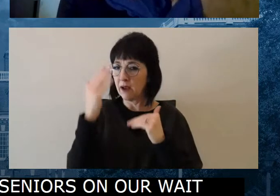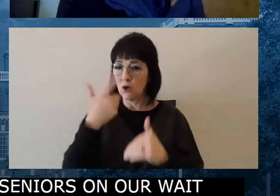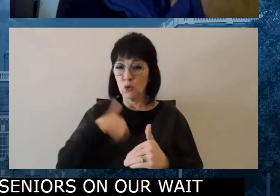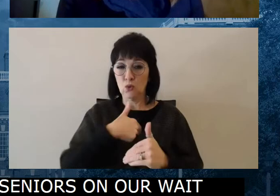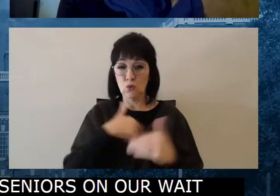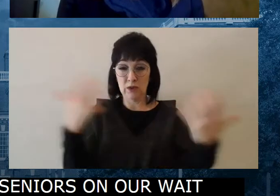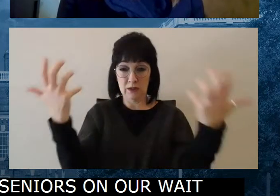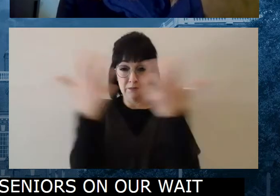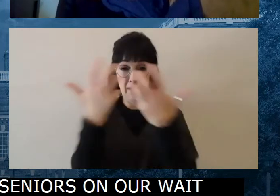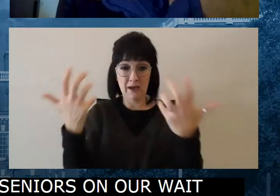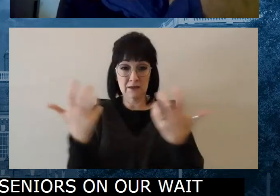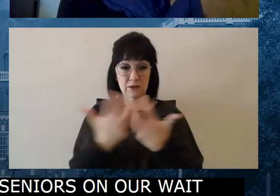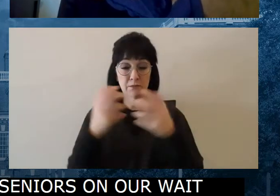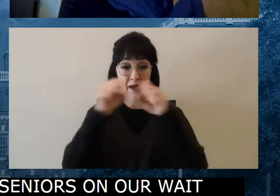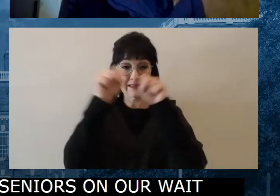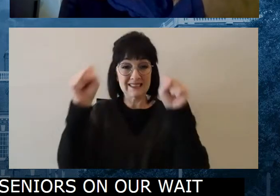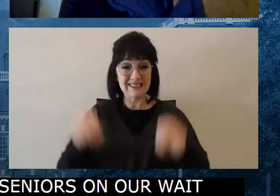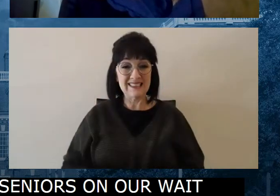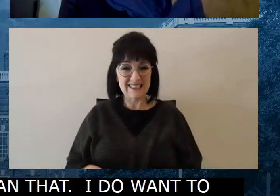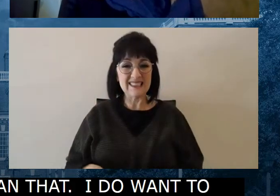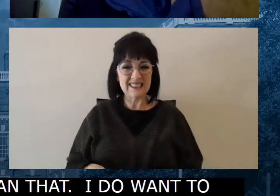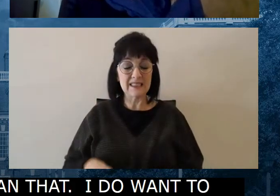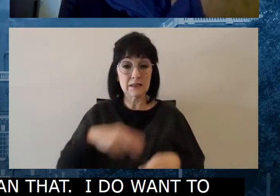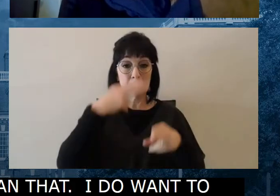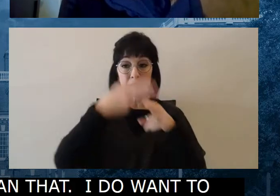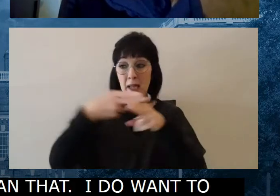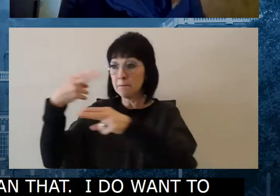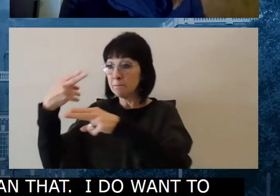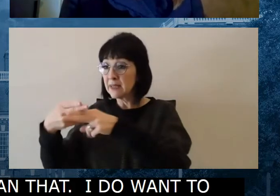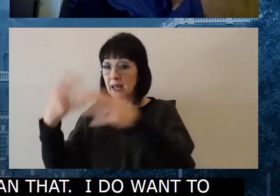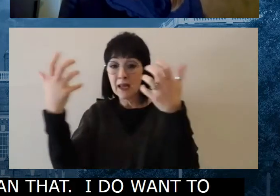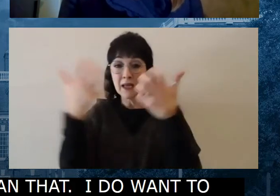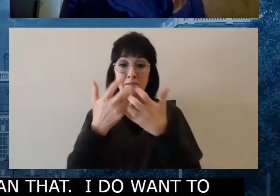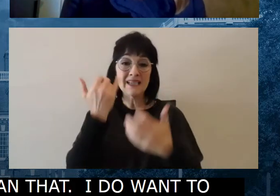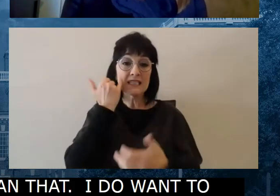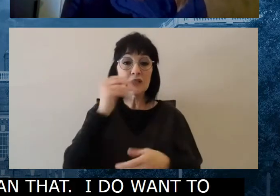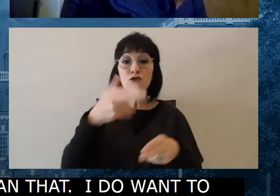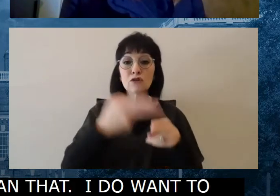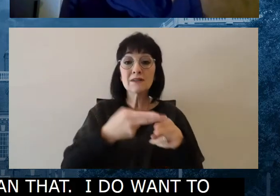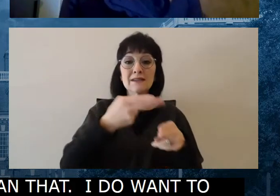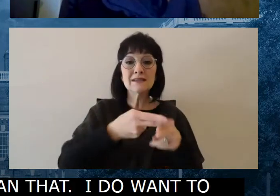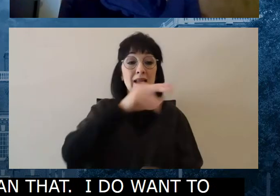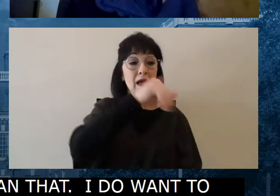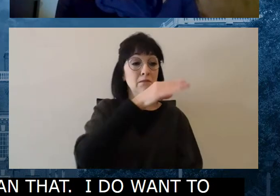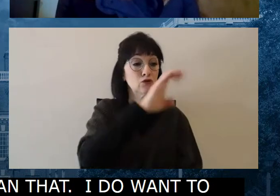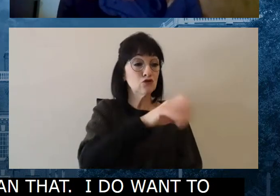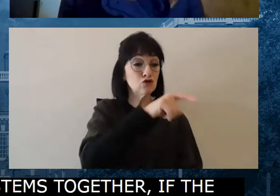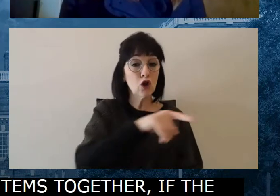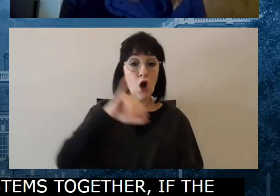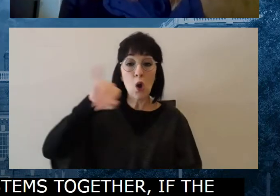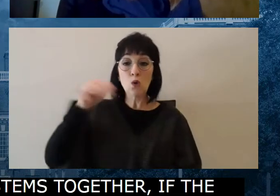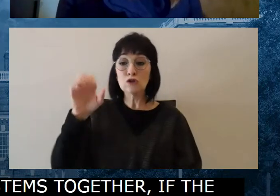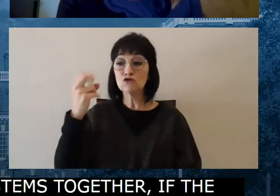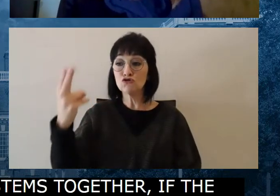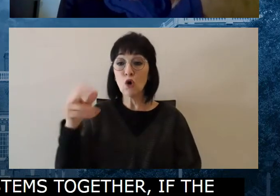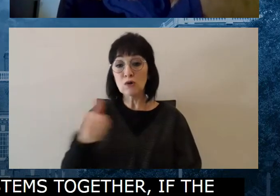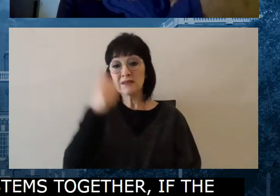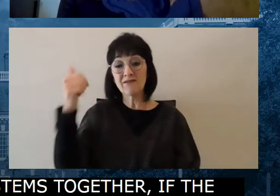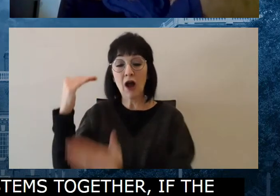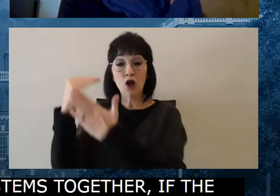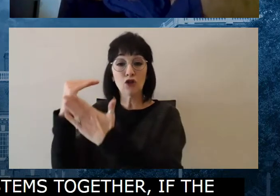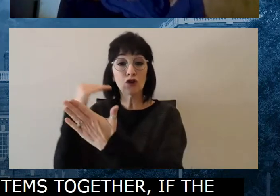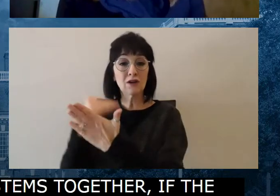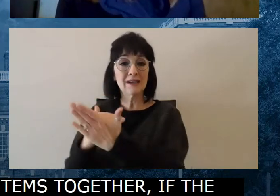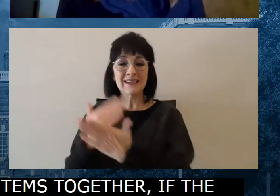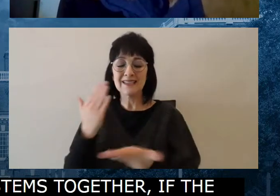together, if the names don't match perfectly, for example, if your name's Joe and you have Joe on one list and Joseph on another, it may